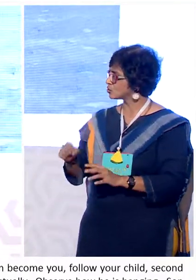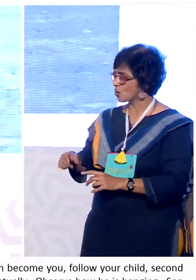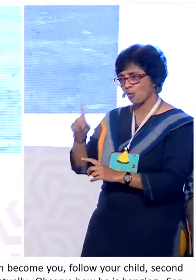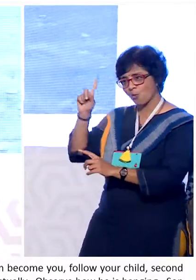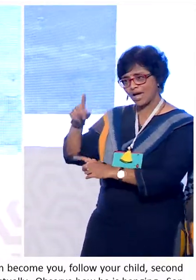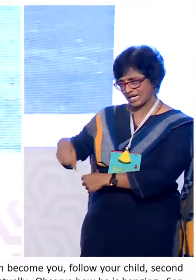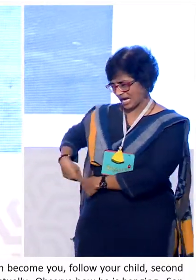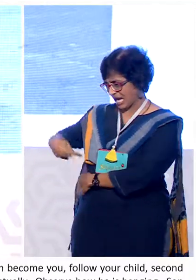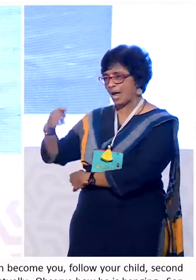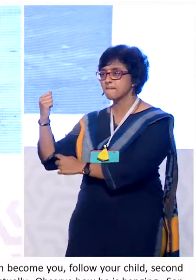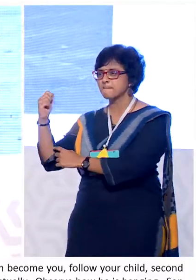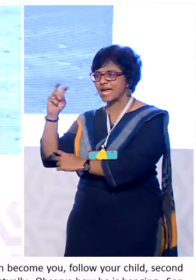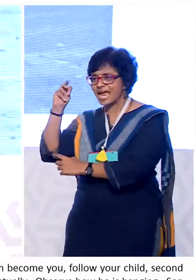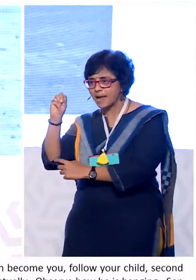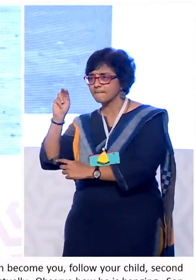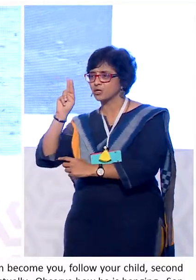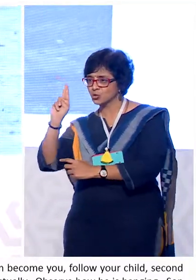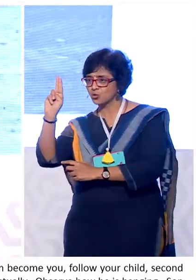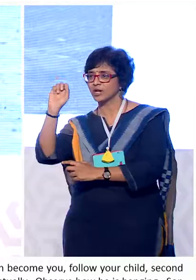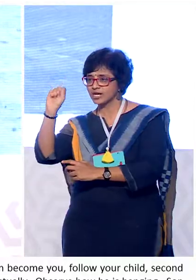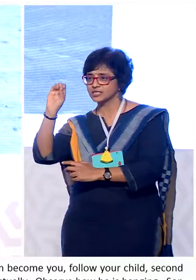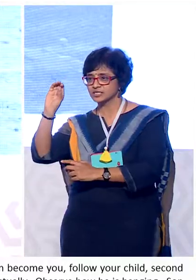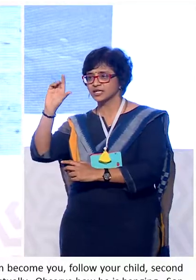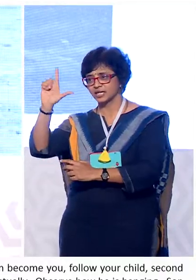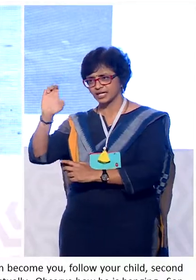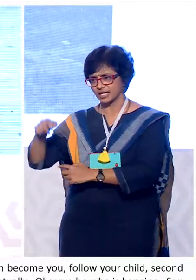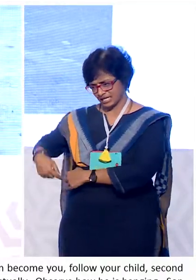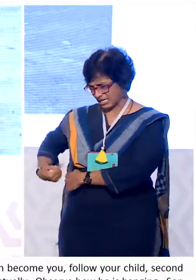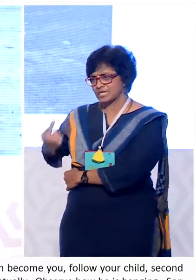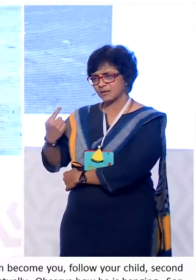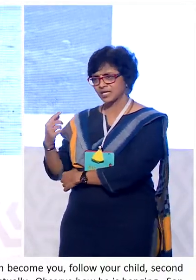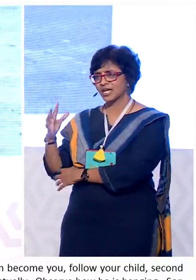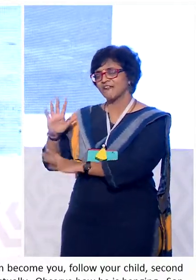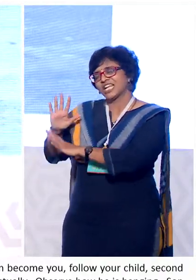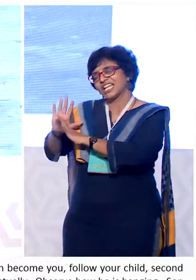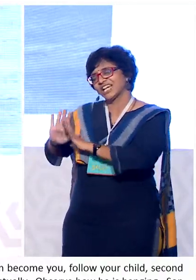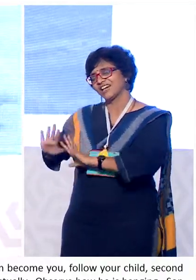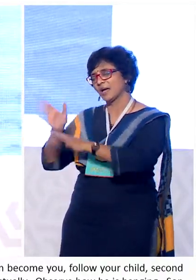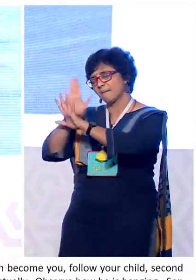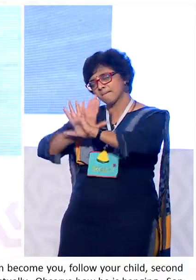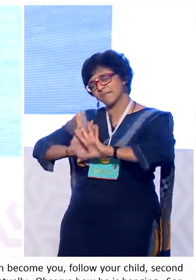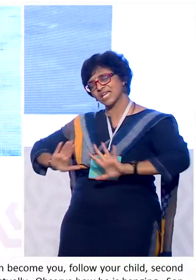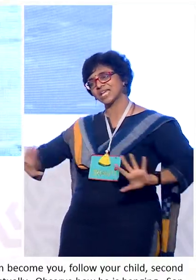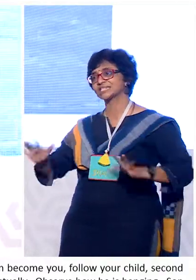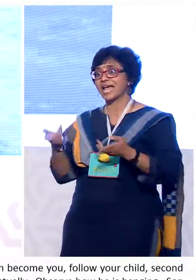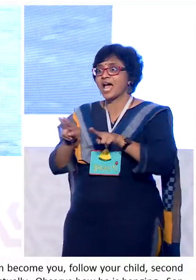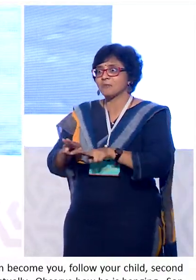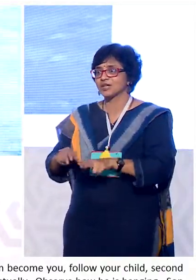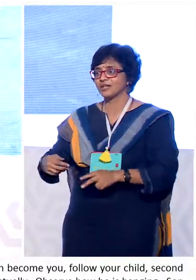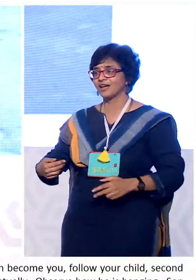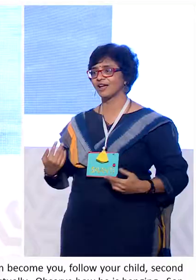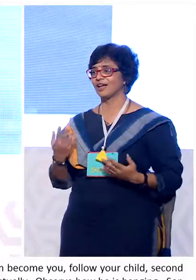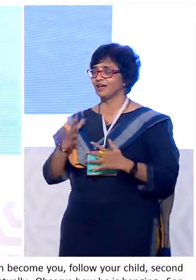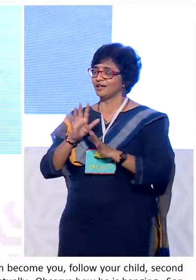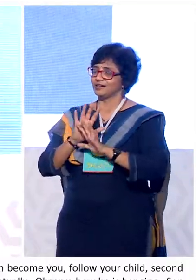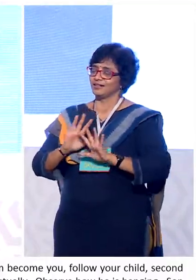through here and rock the hips, all of our organs start to produce oxytocin. So the kids will begin to talk, but so will you.